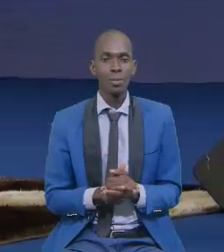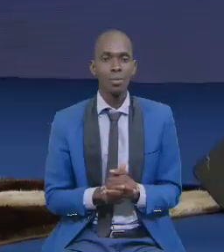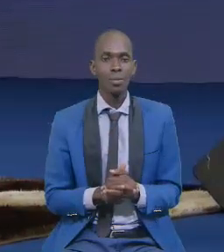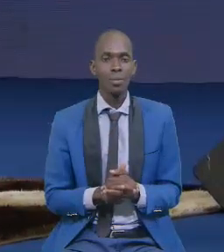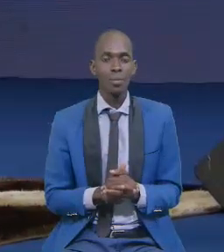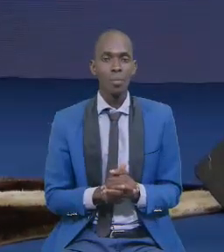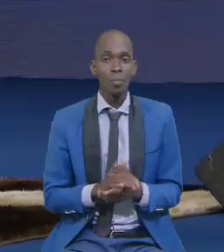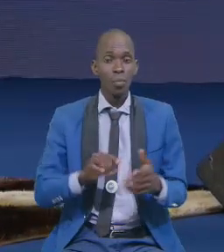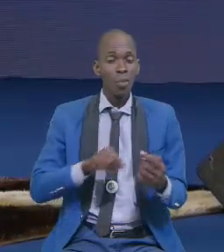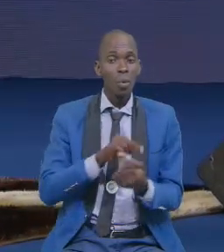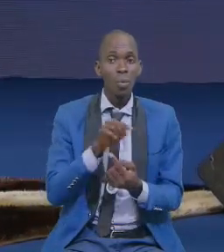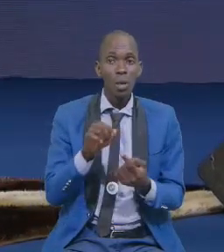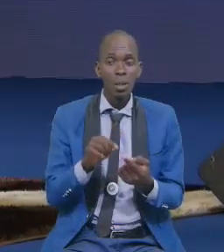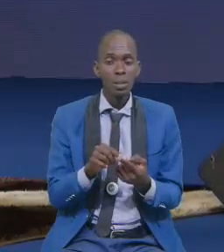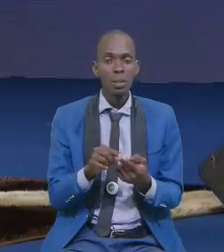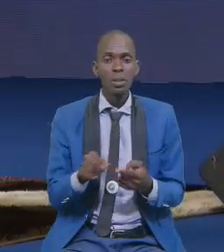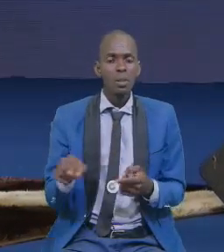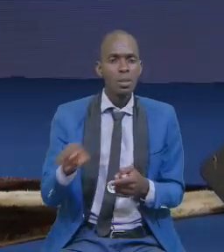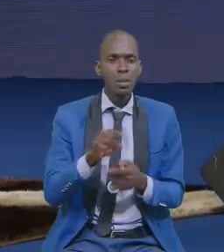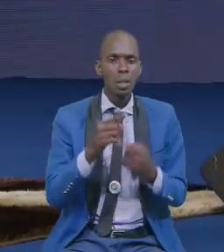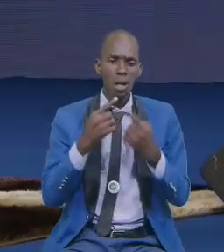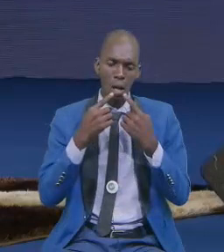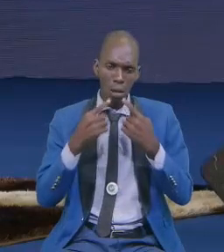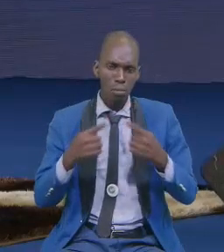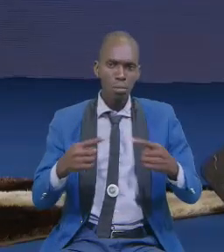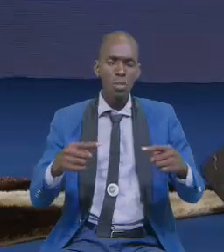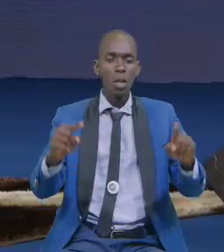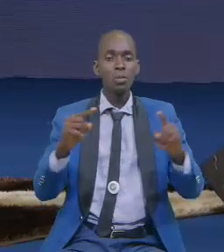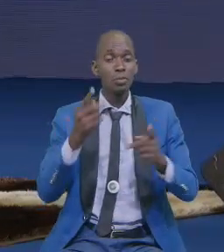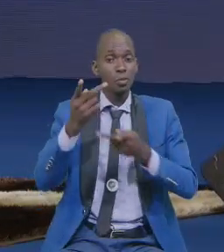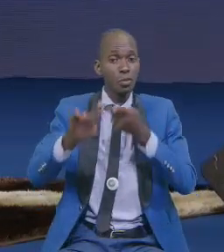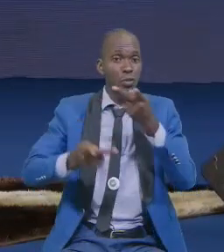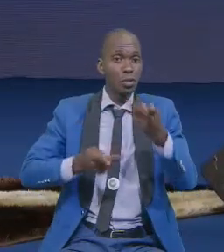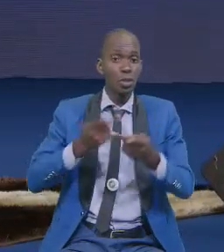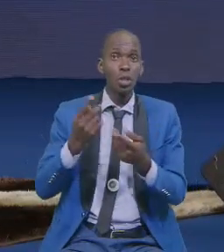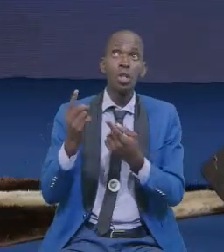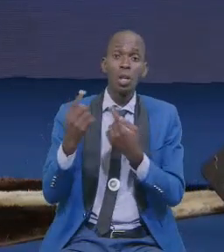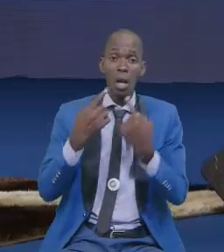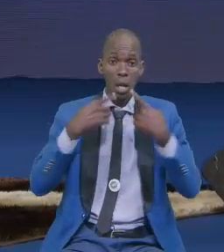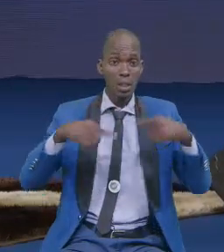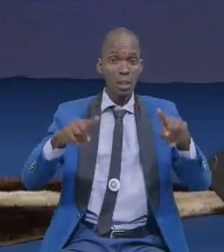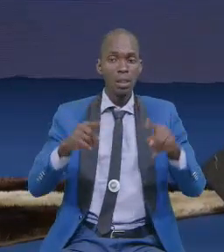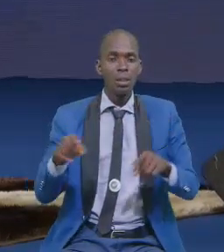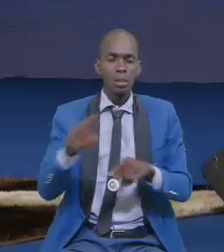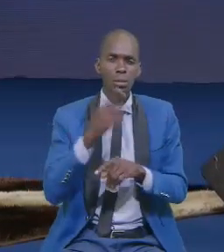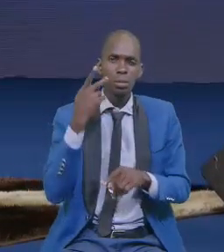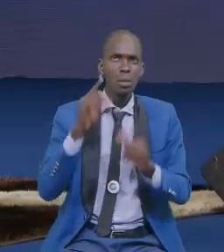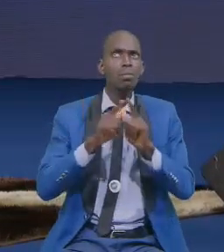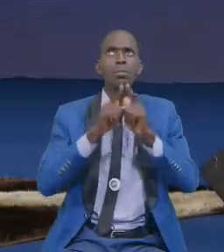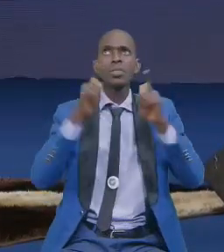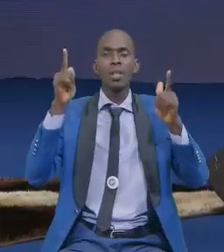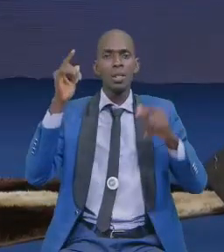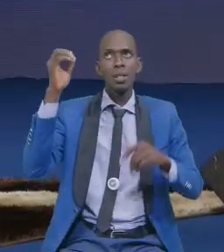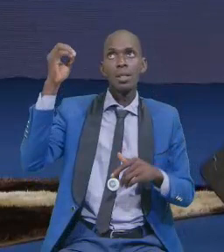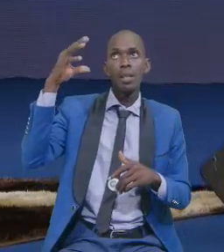When they announced visitation came, they saw a great light.